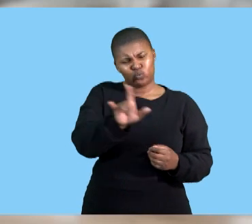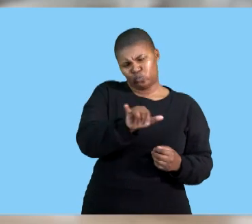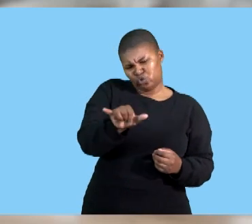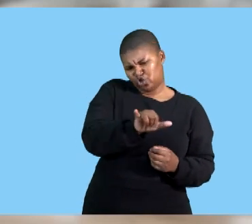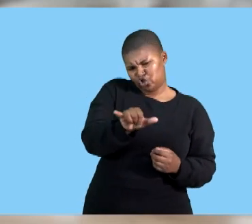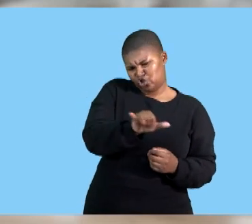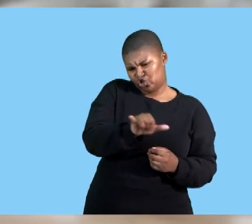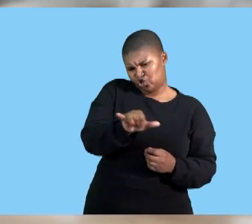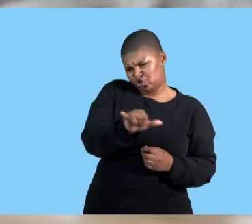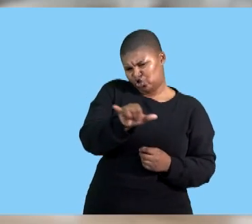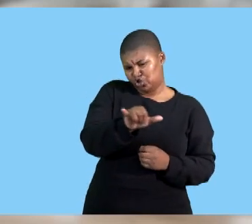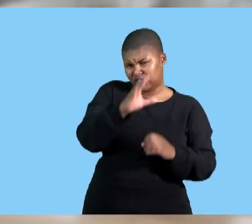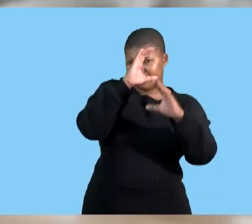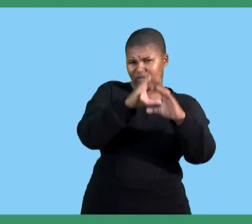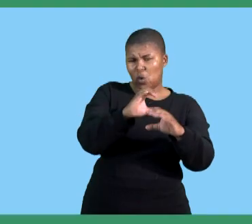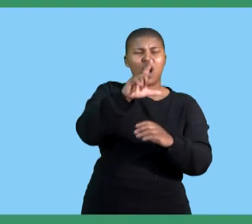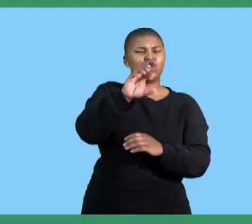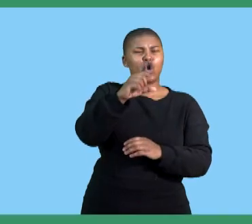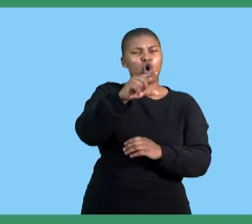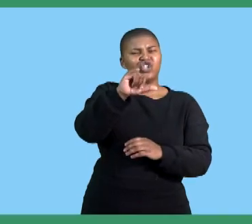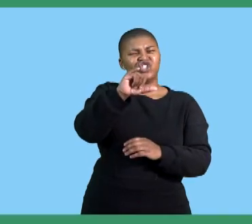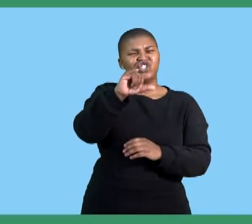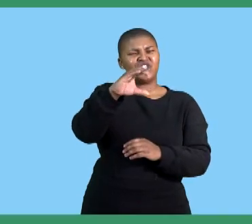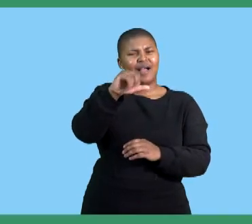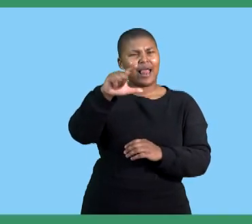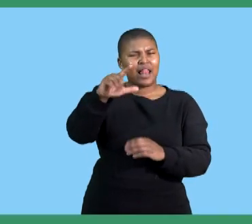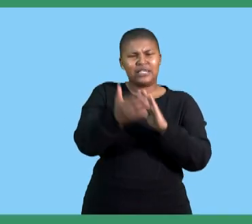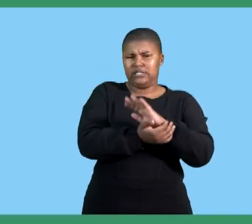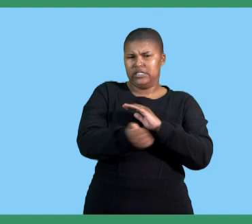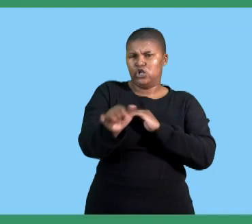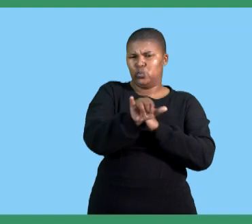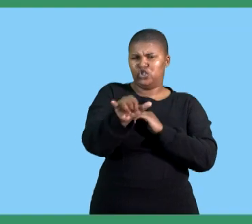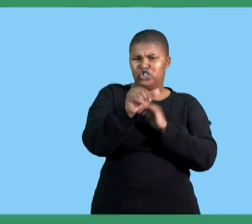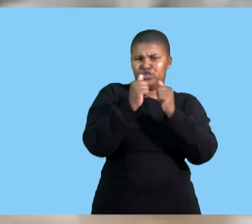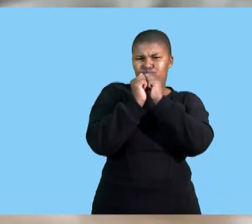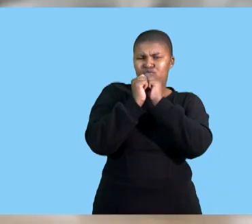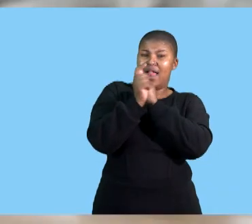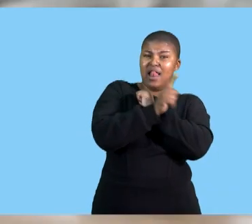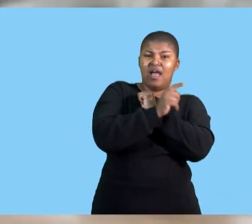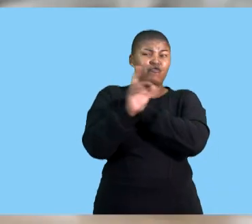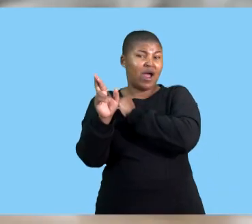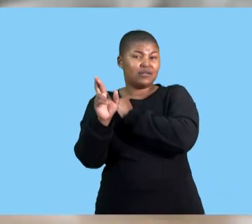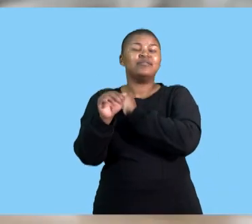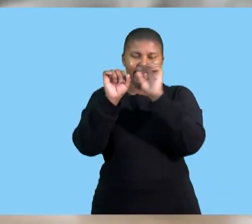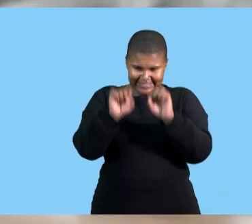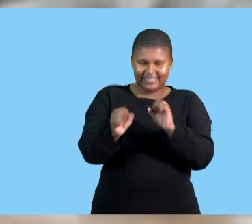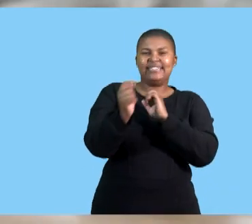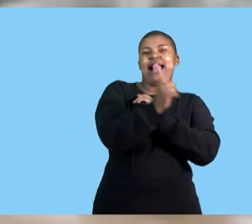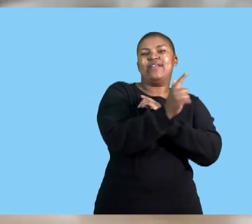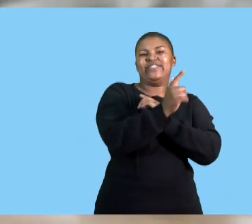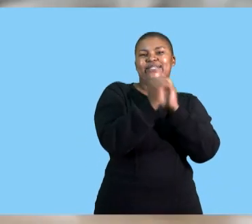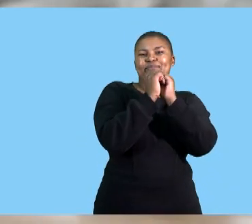of the brain looks at logical skills to apply problems. You guessed right, the left